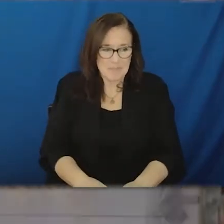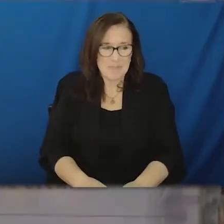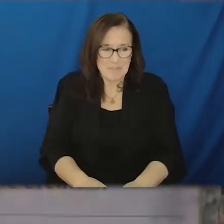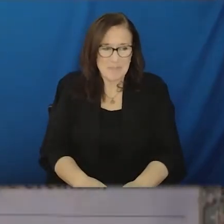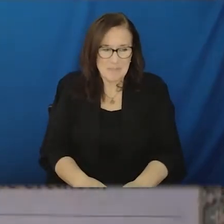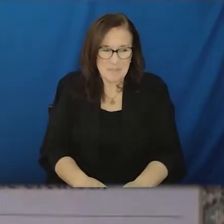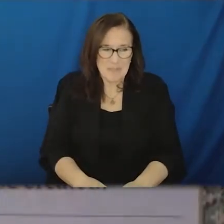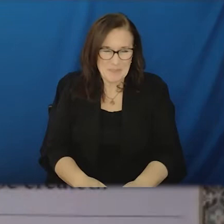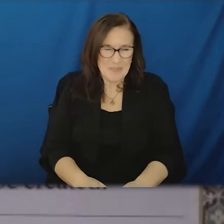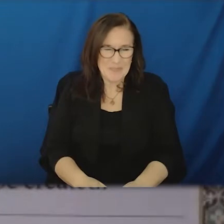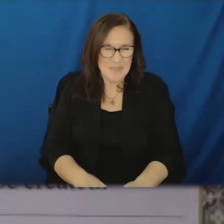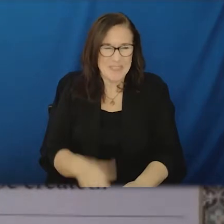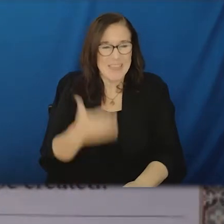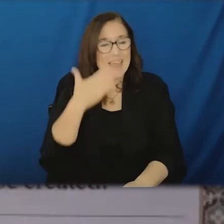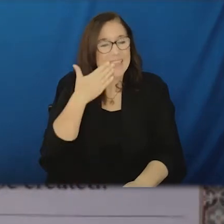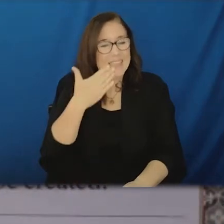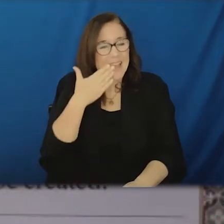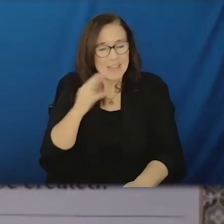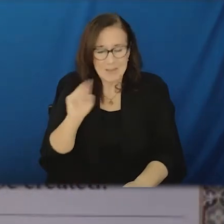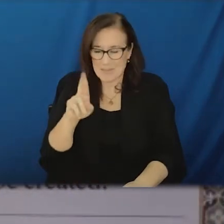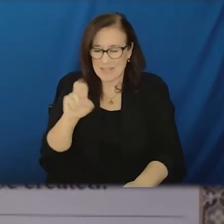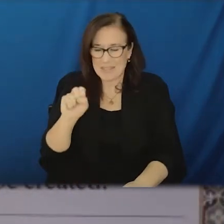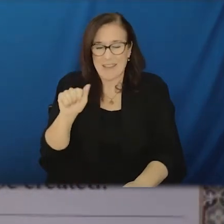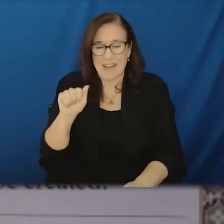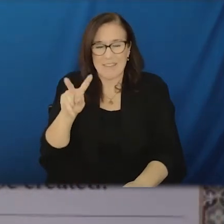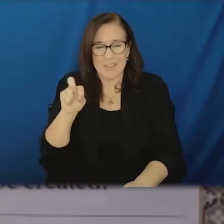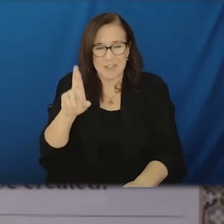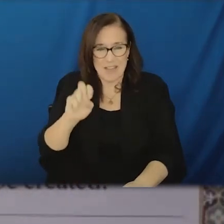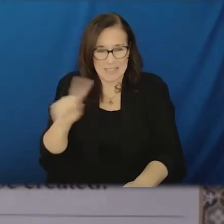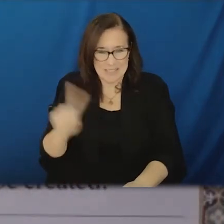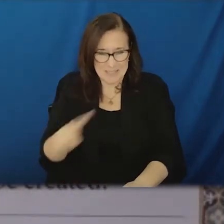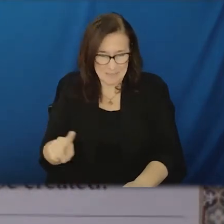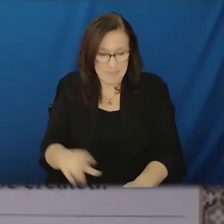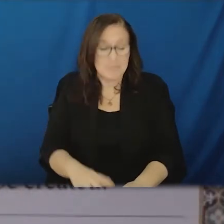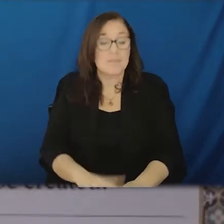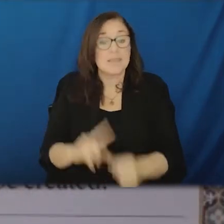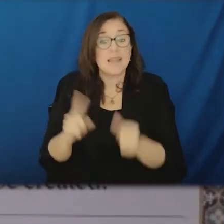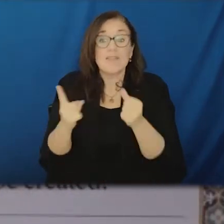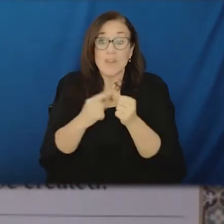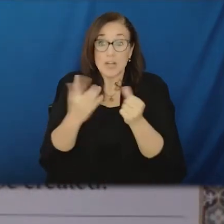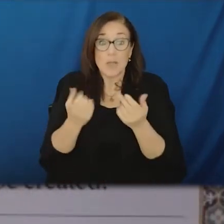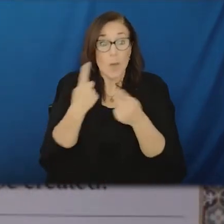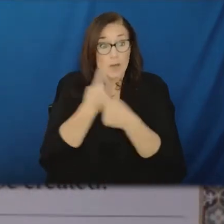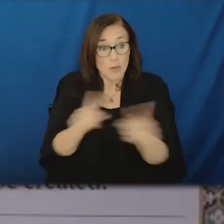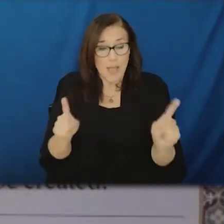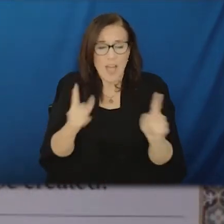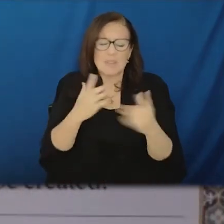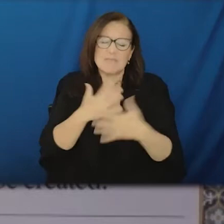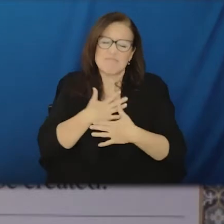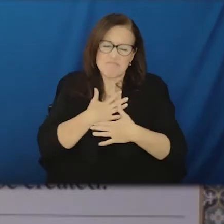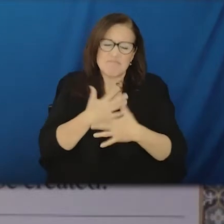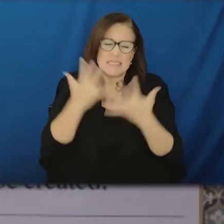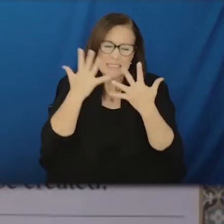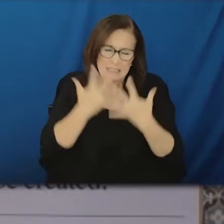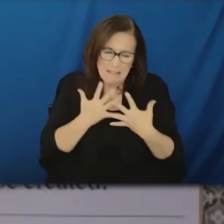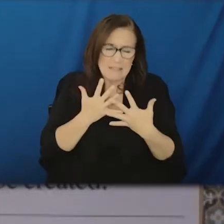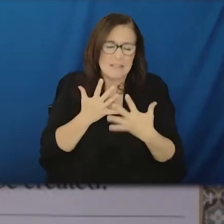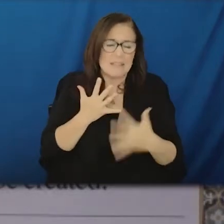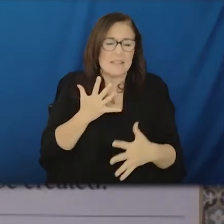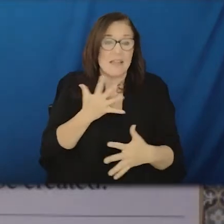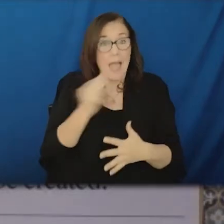And thank you, Ms. Alvarez. Well, first of all, I want to announce that it is with much sadness and also very